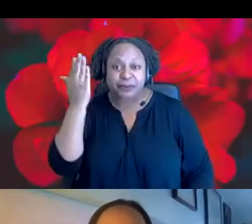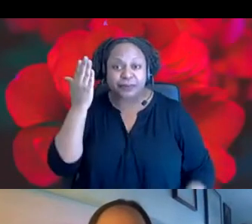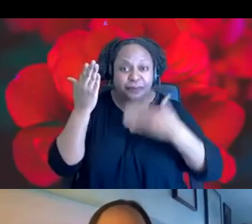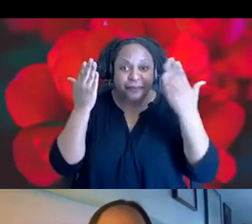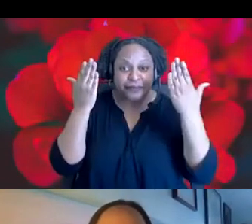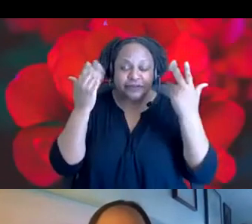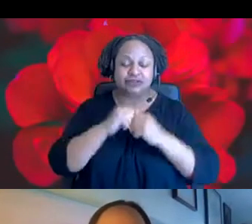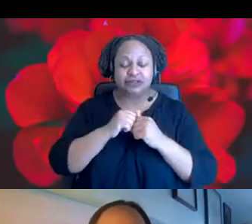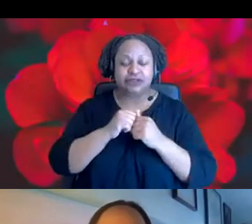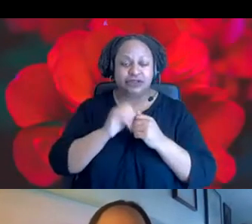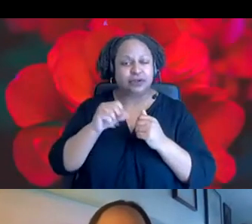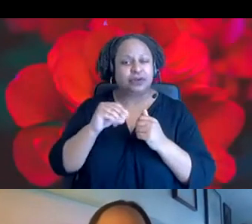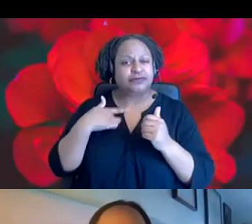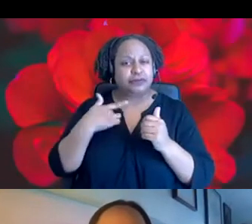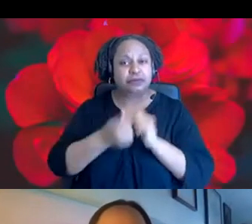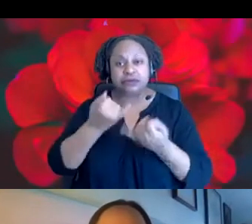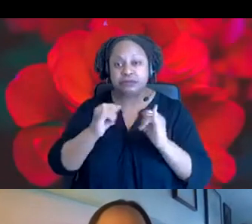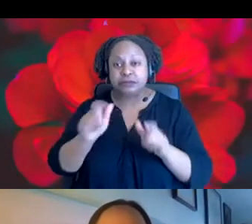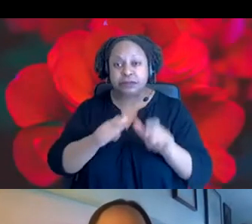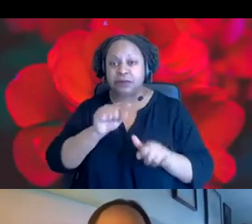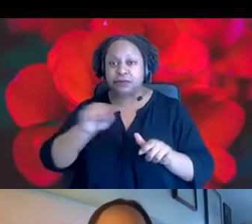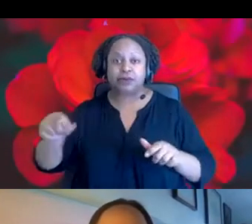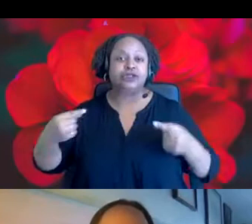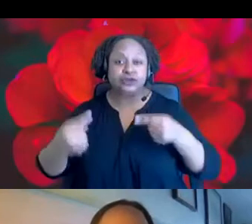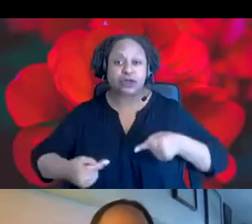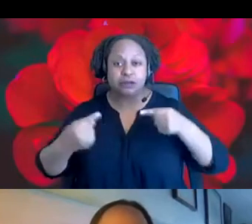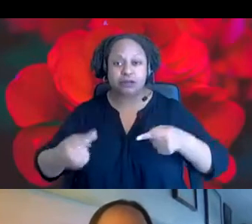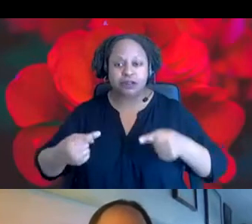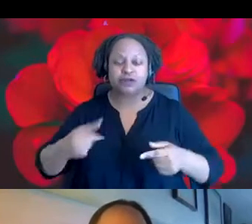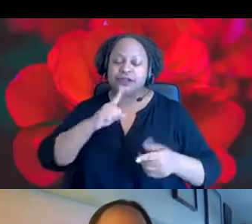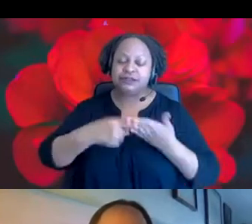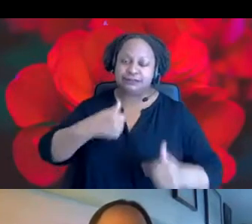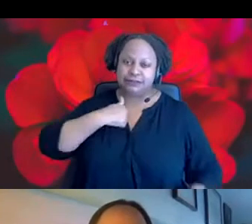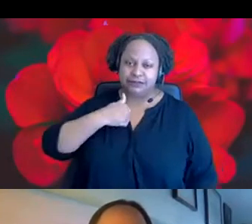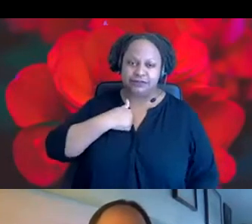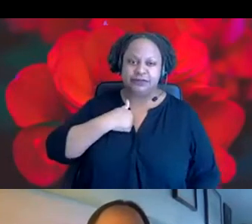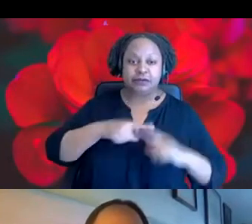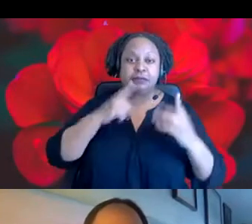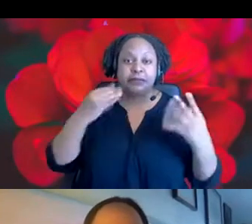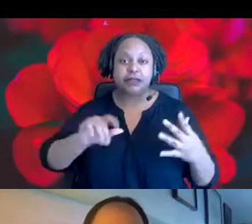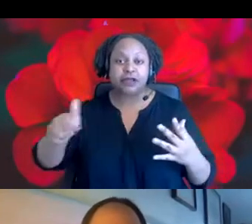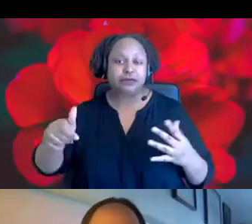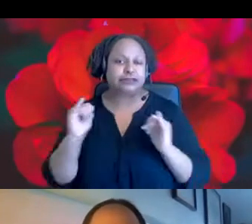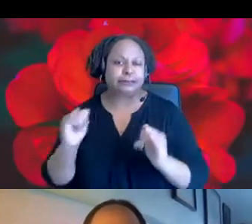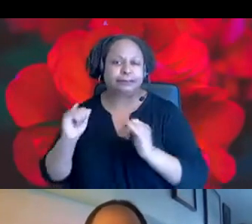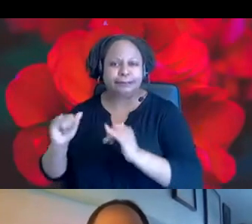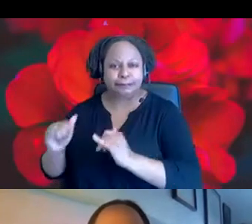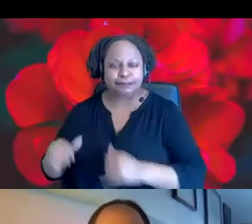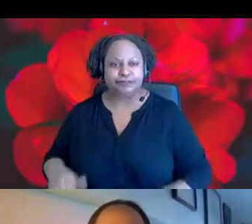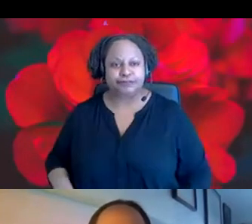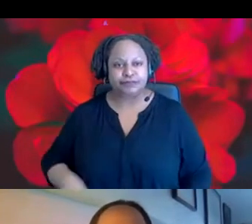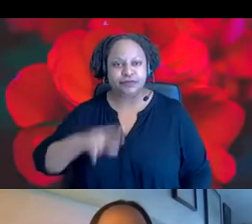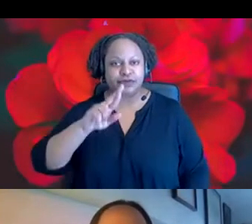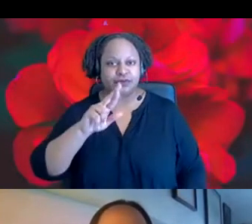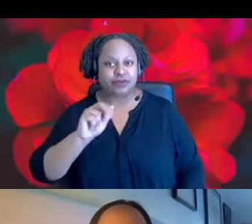person is struggling with. And I mean, I guess I'm speaking for myself, but I think I'm speaking for many as well. That's awesome.